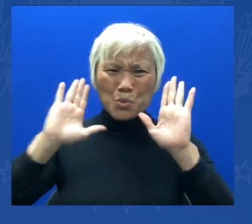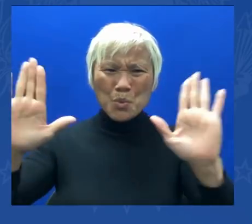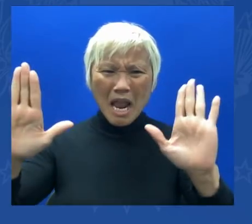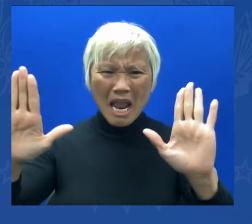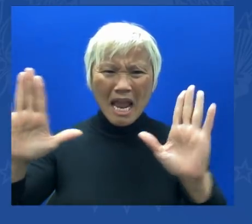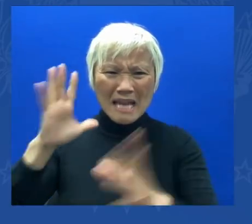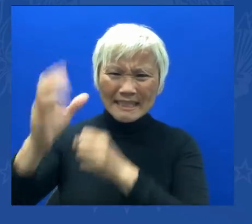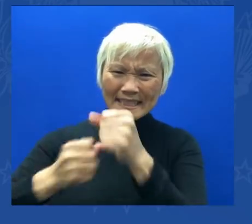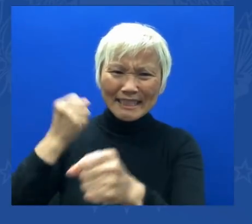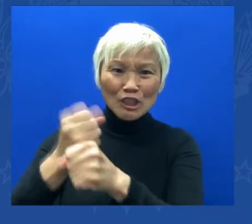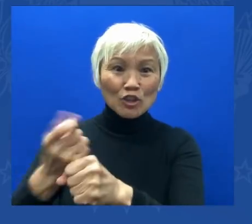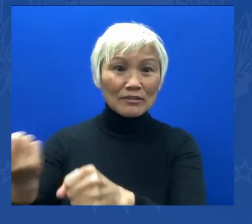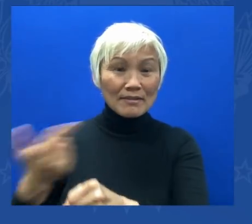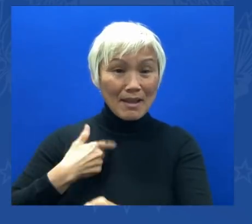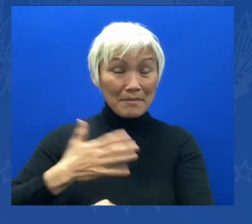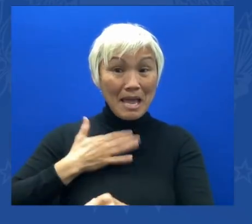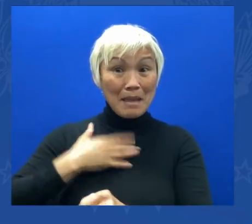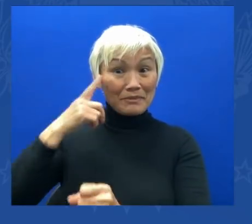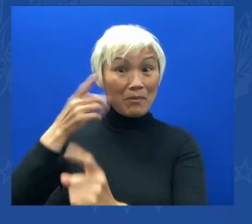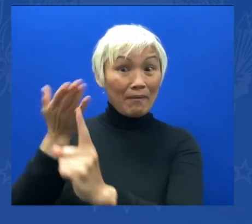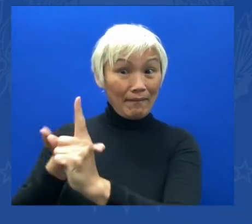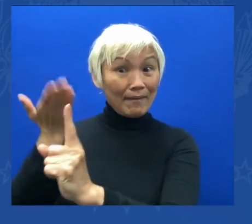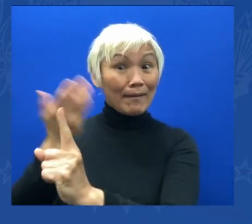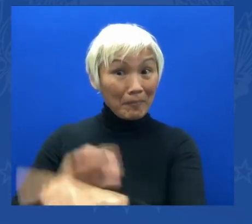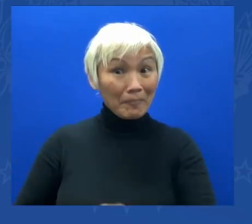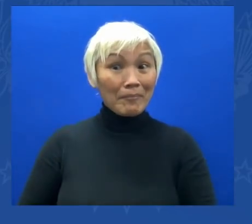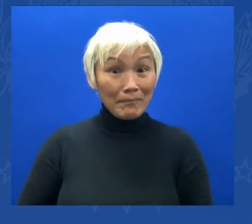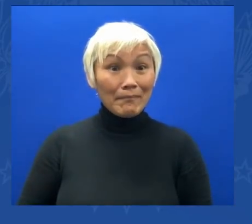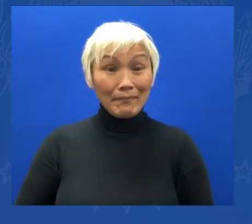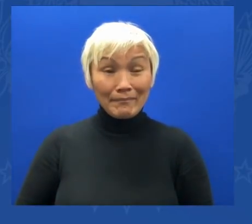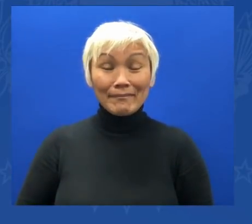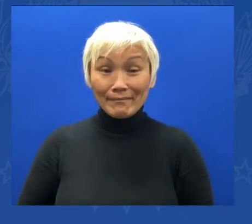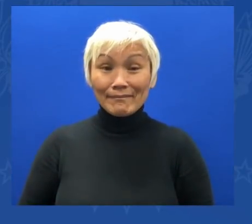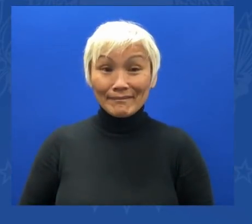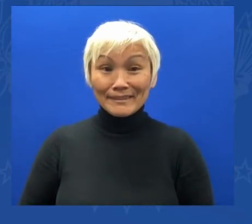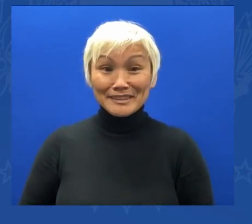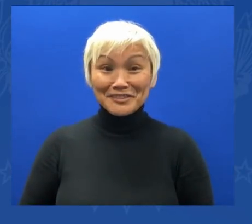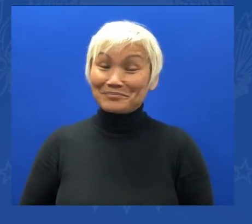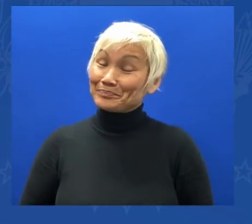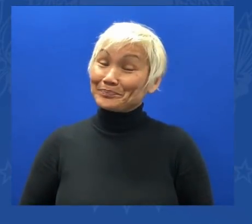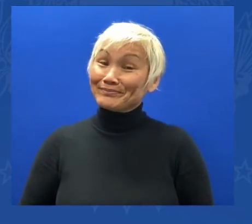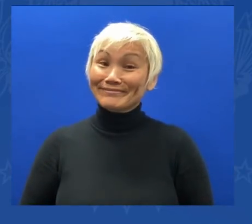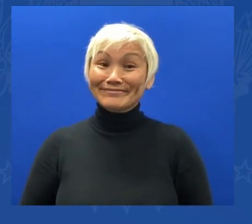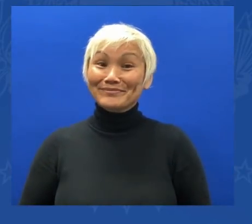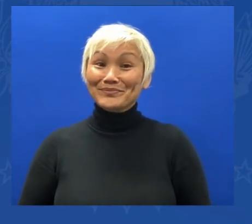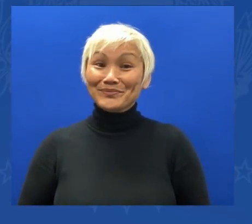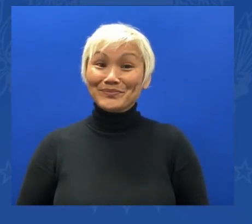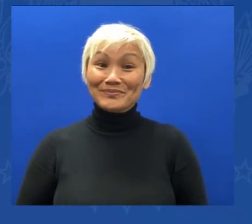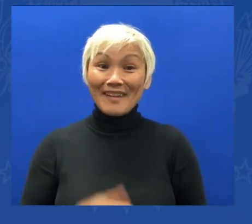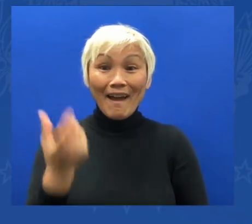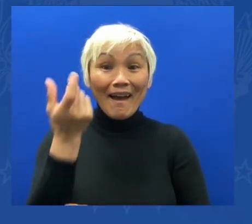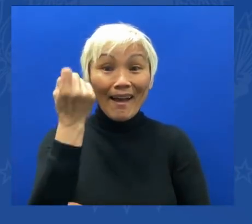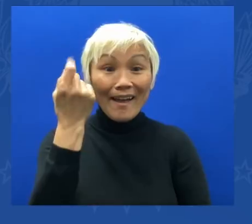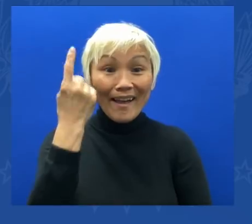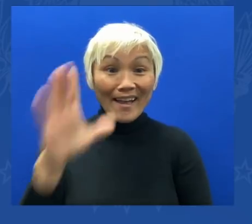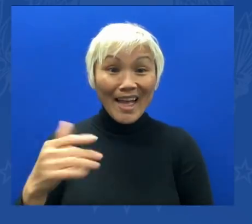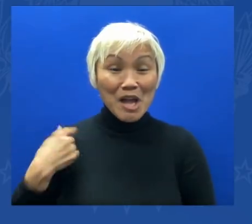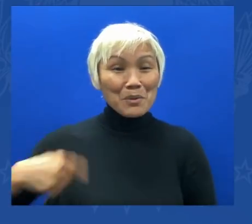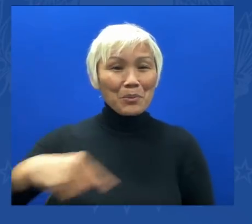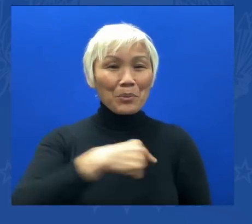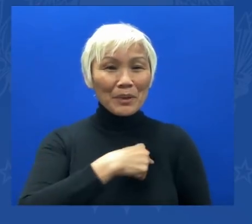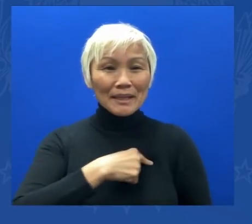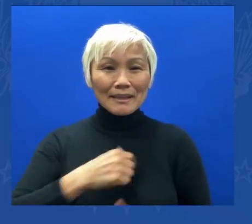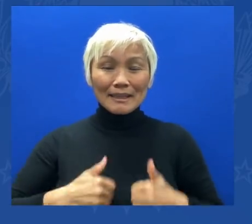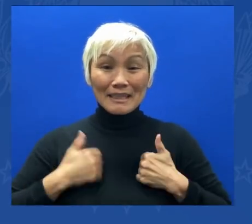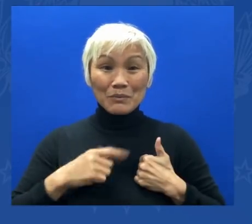Let me conclude with a serious word. We live in serious times. We're coming through a devastating pandemic,